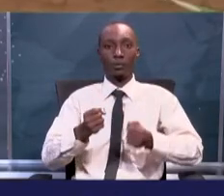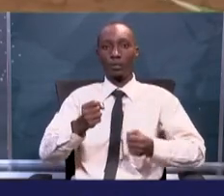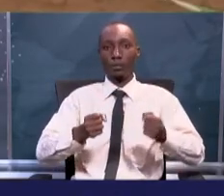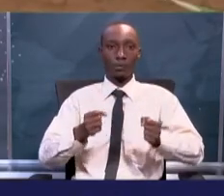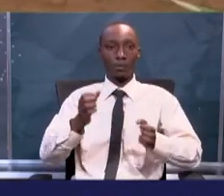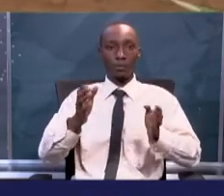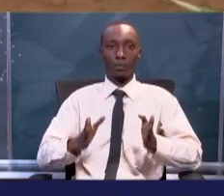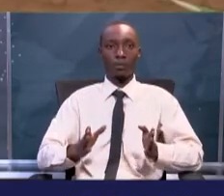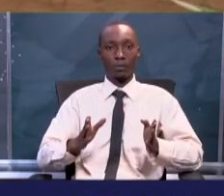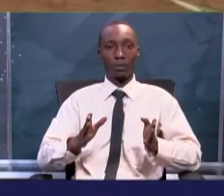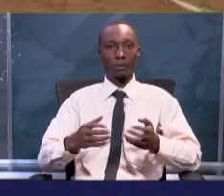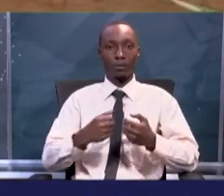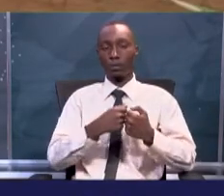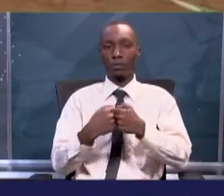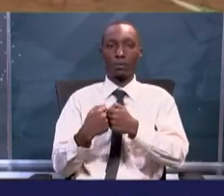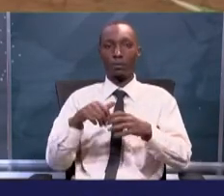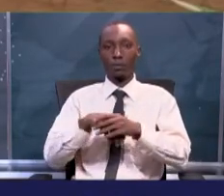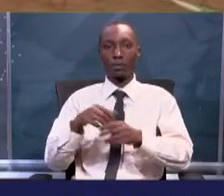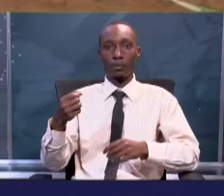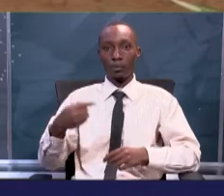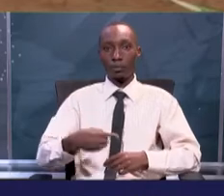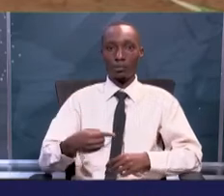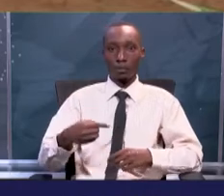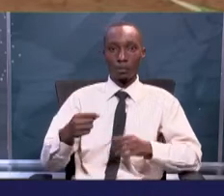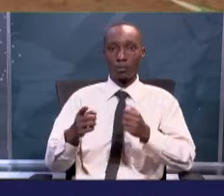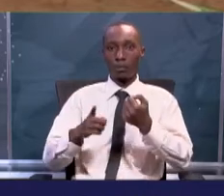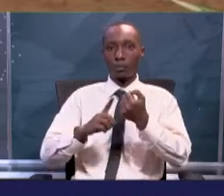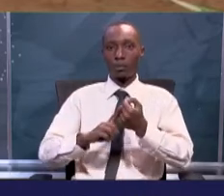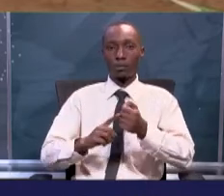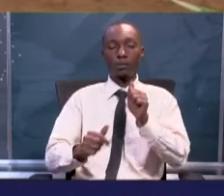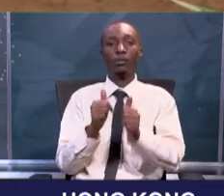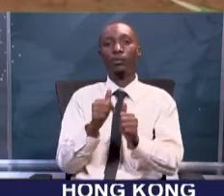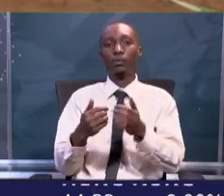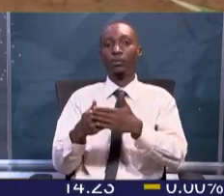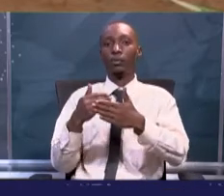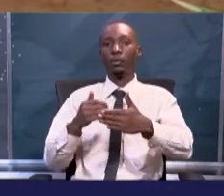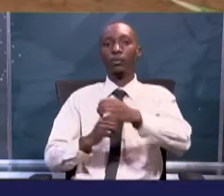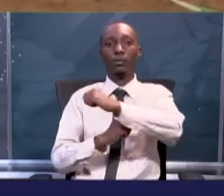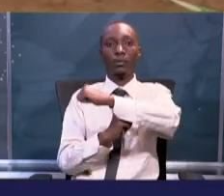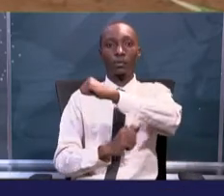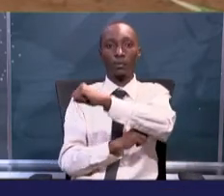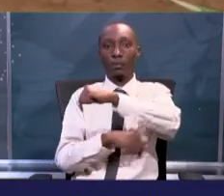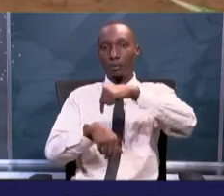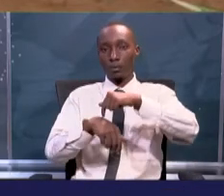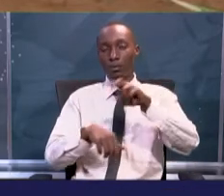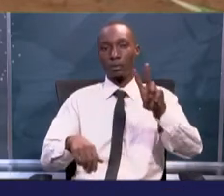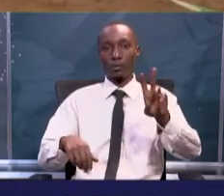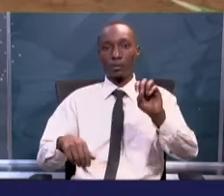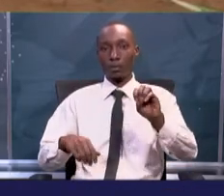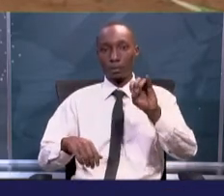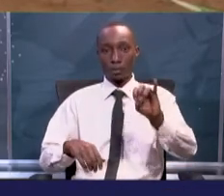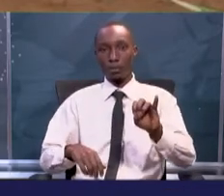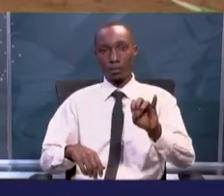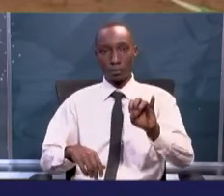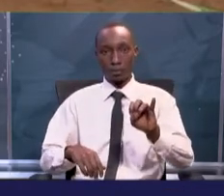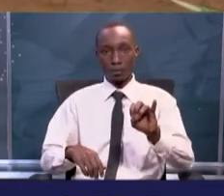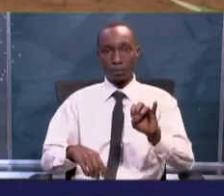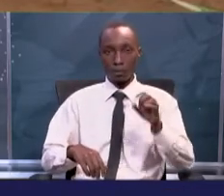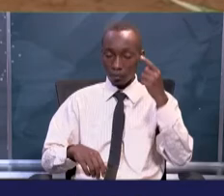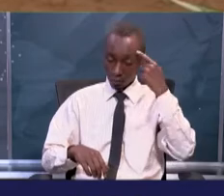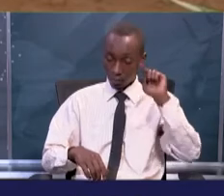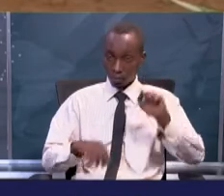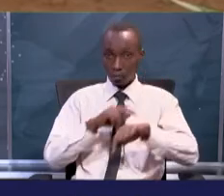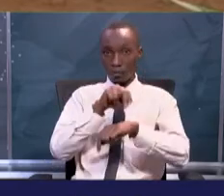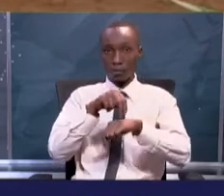Autocross competitions. In August, the telco had also sponsored Maxine during the Voi edition of the National